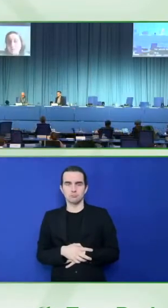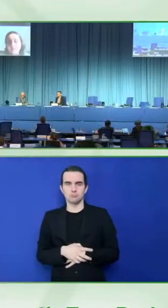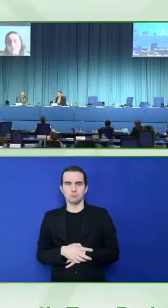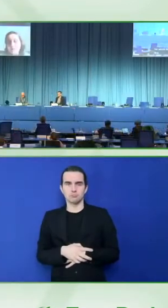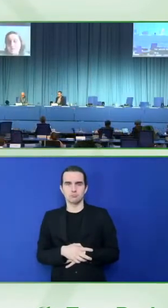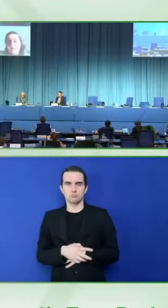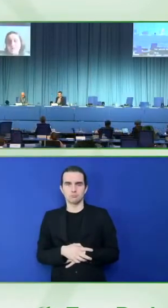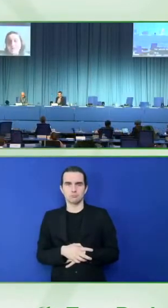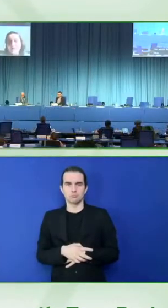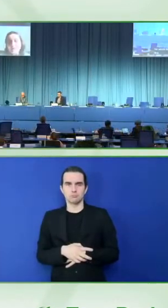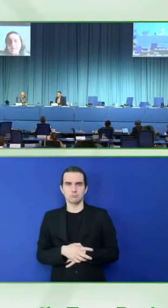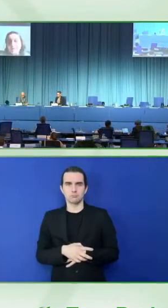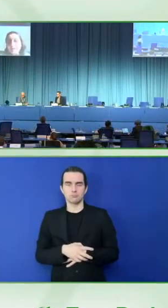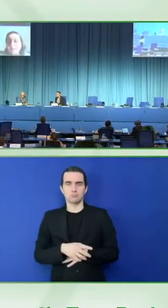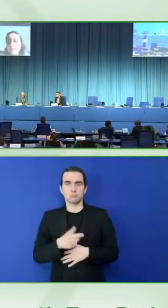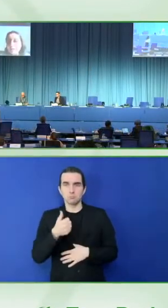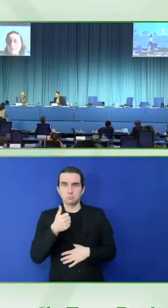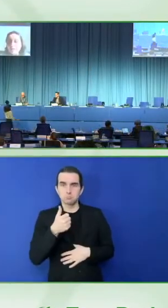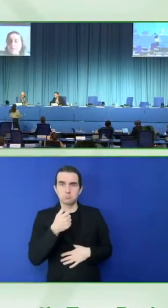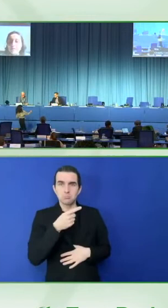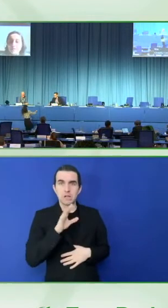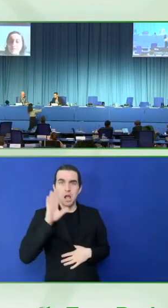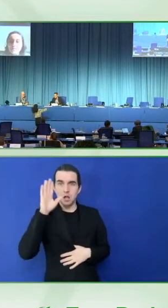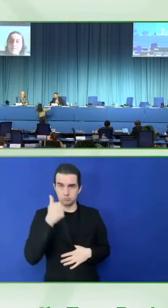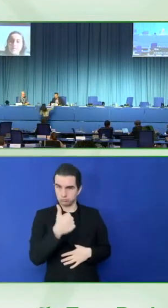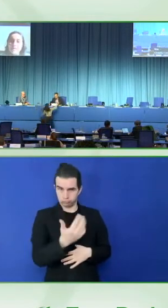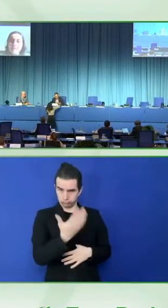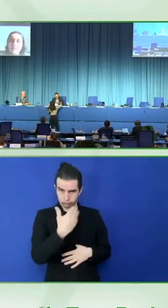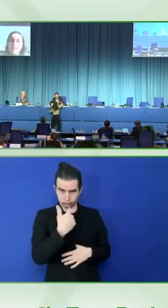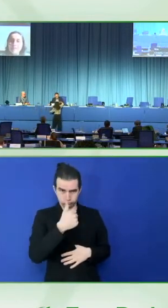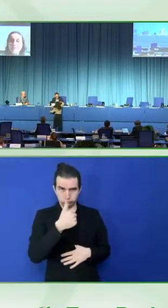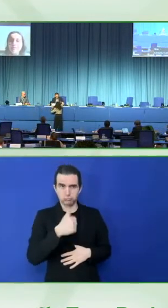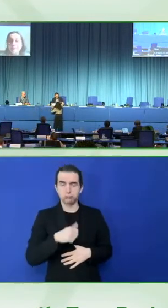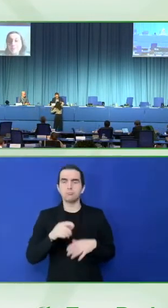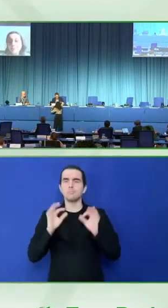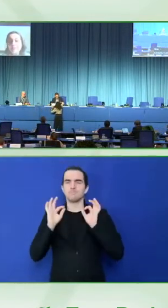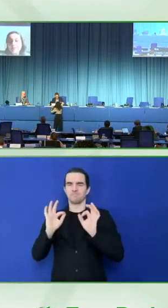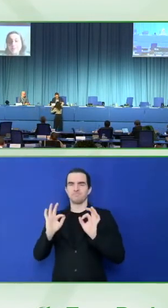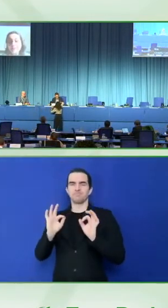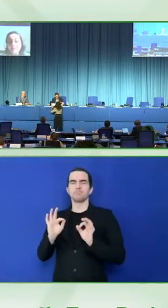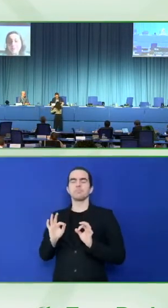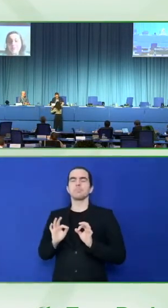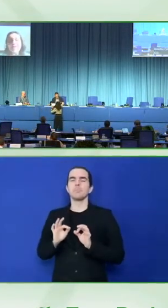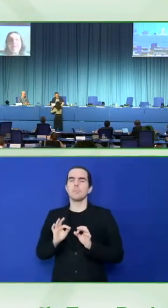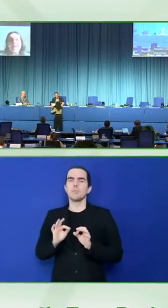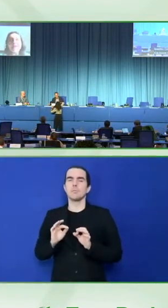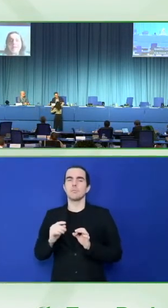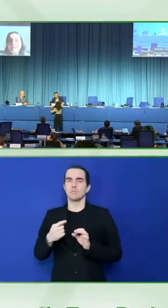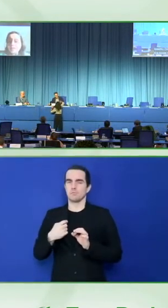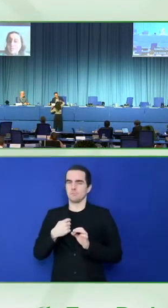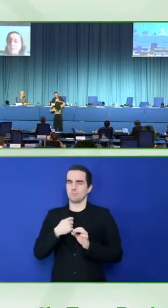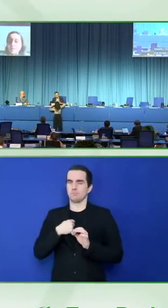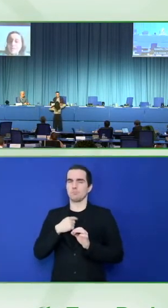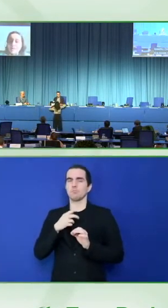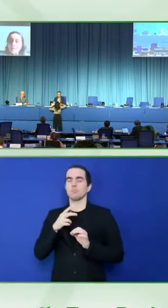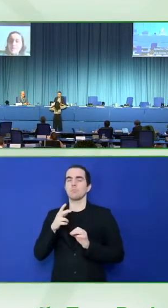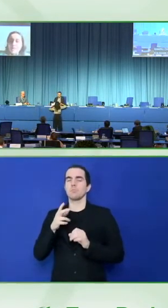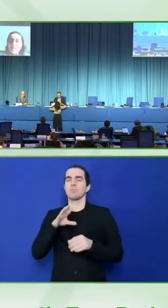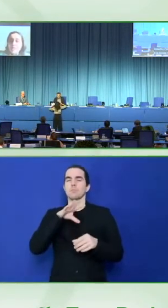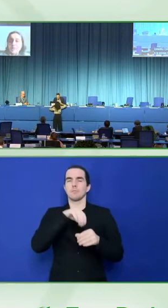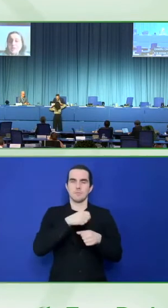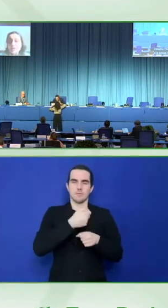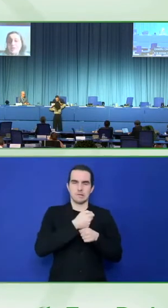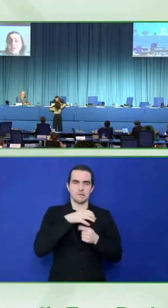the board that there is value of this perspective. But I think the two sectors that really, I think, jump out